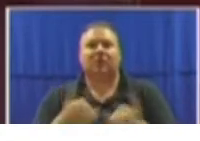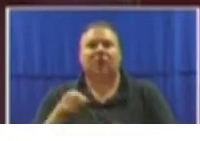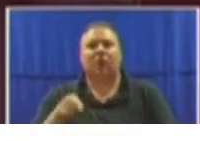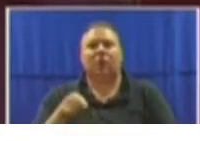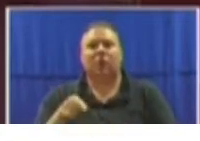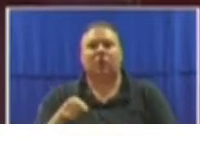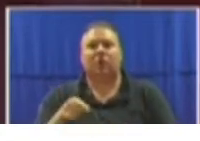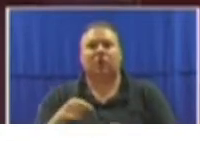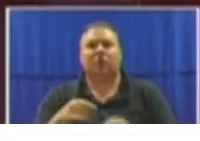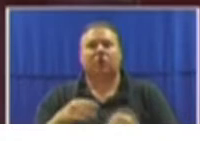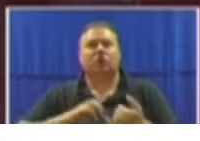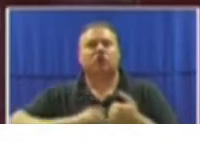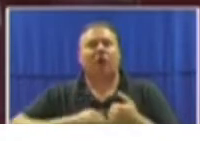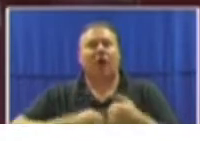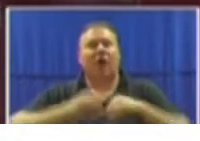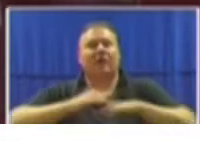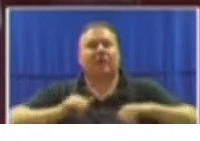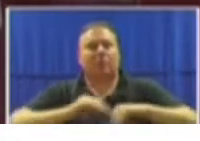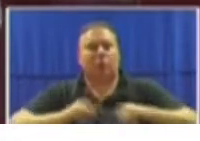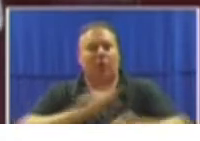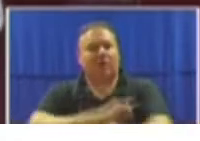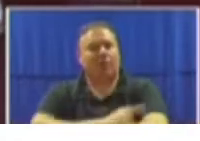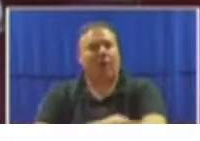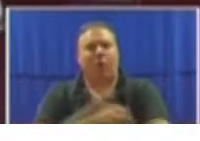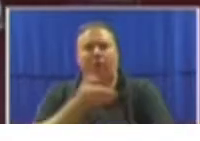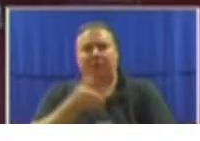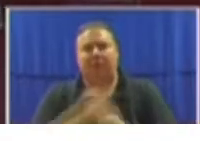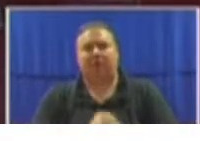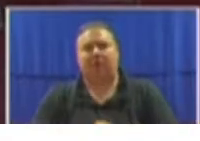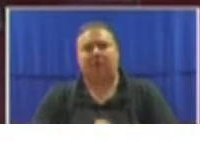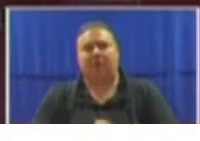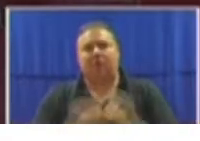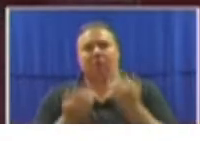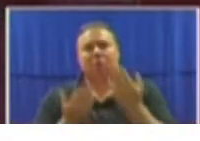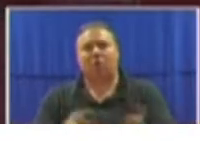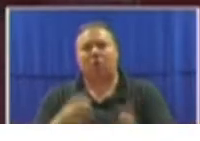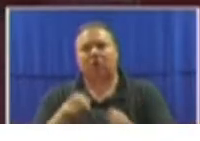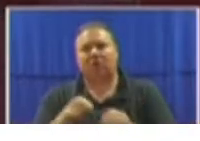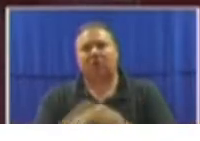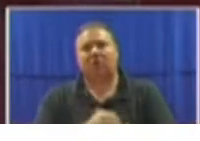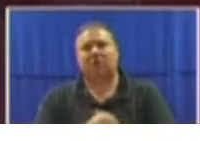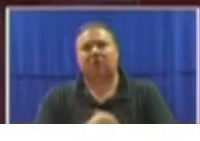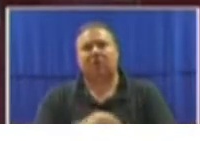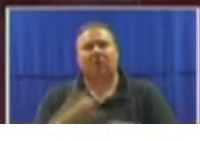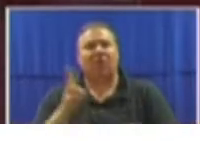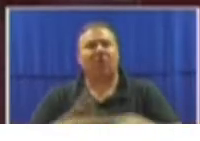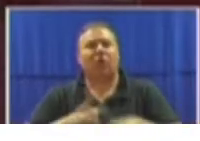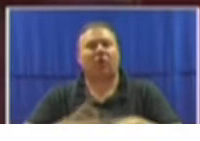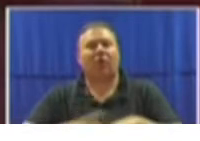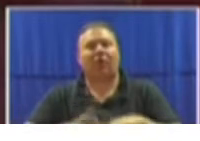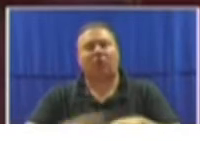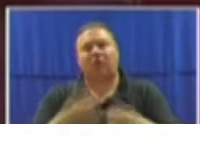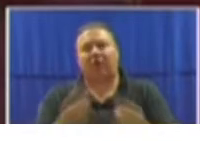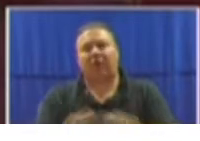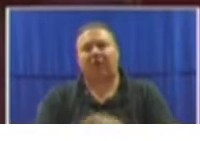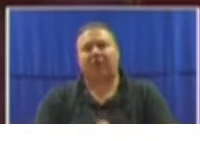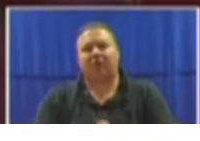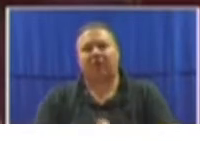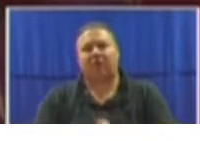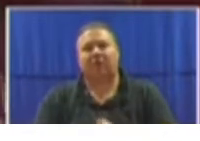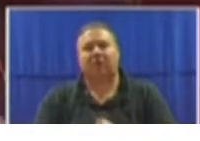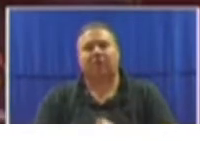of separation of powers. The motion itself suffers from a number of flaws. Among